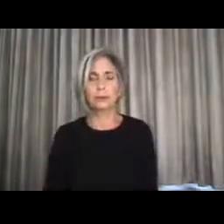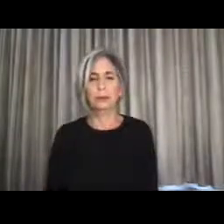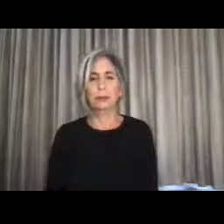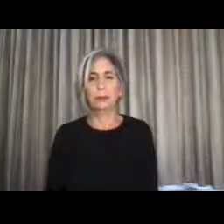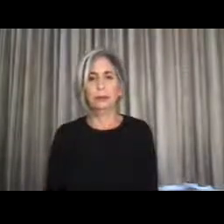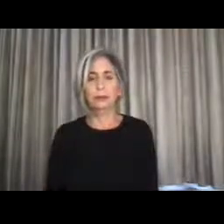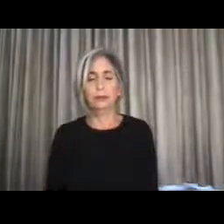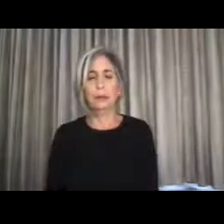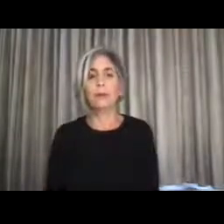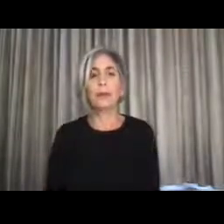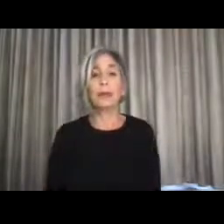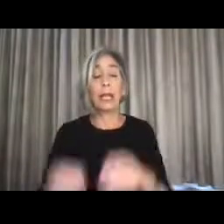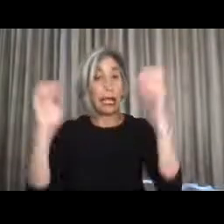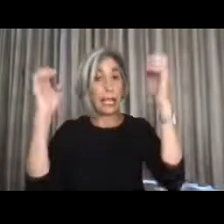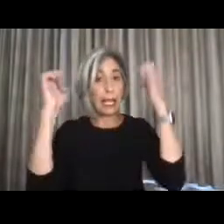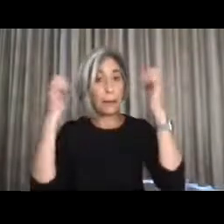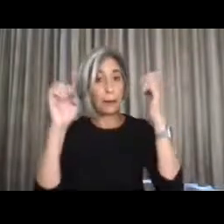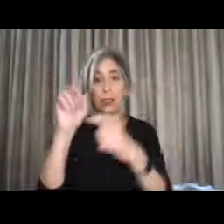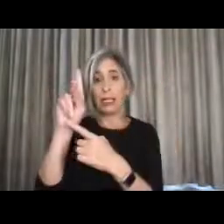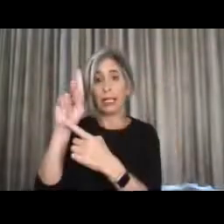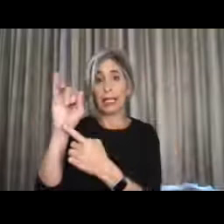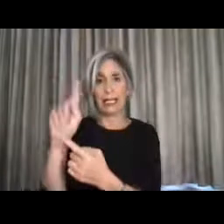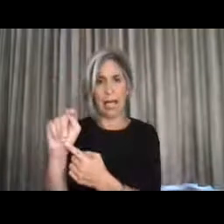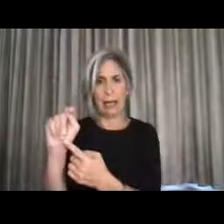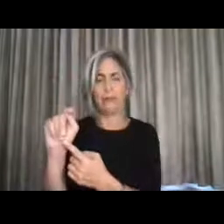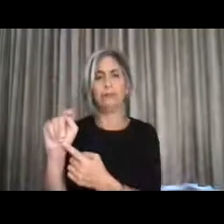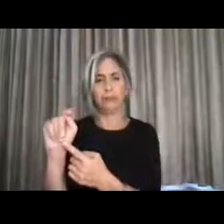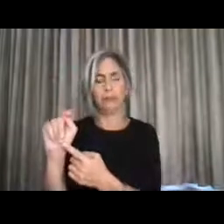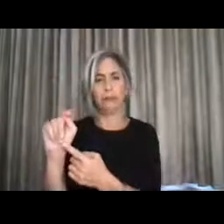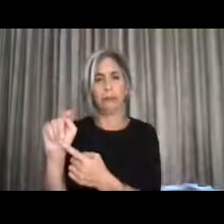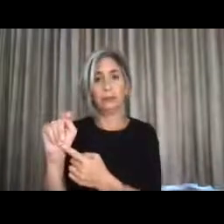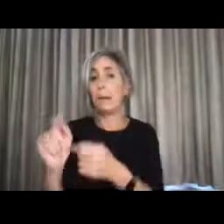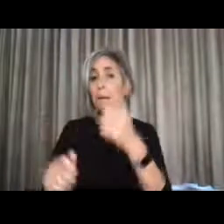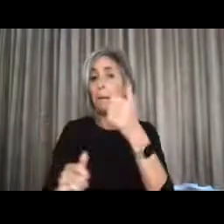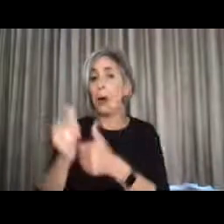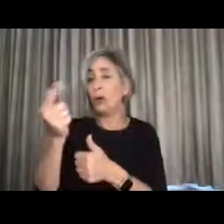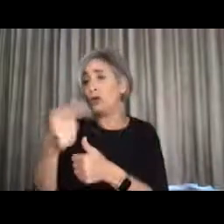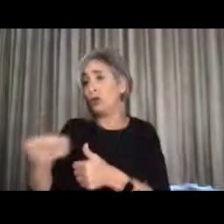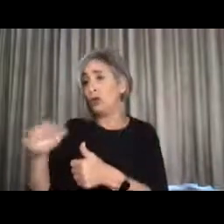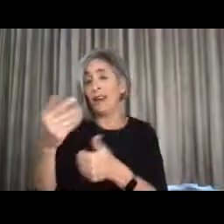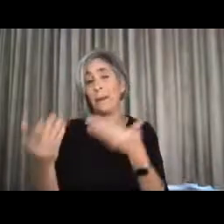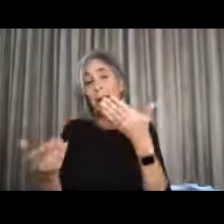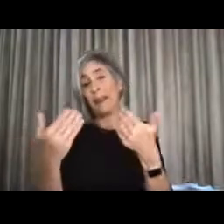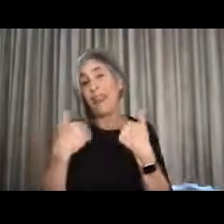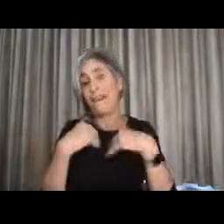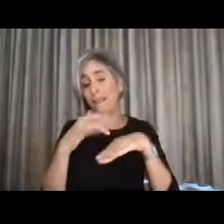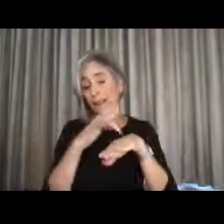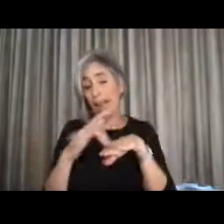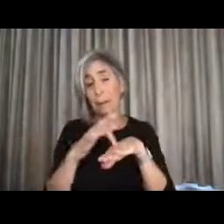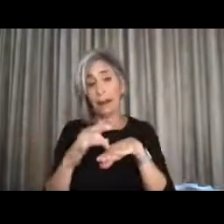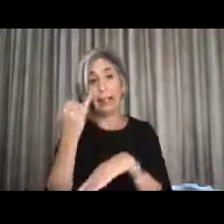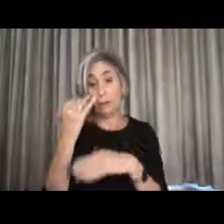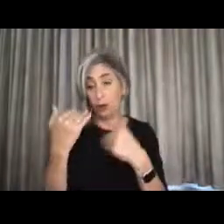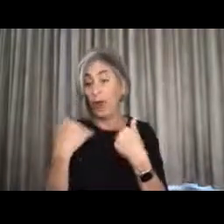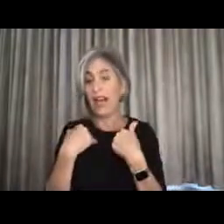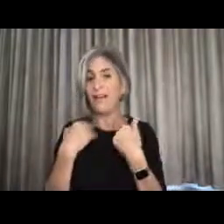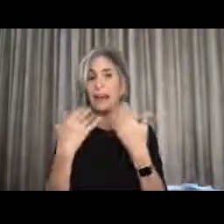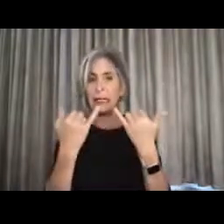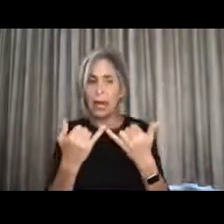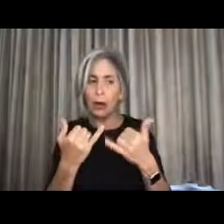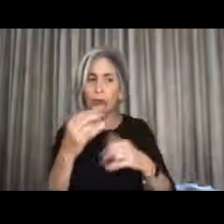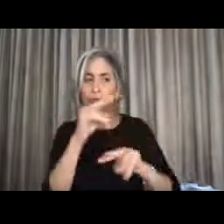Build an emergency kit. Most of you might already have this kit available. If you do, at this time, you may want